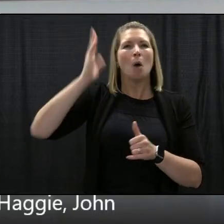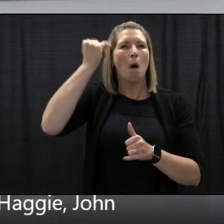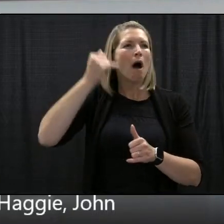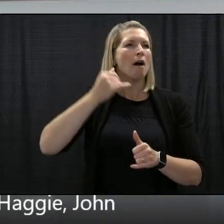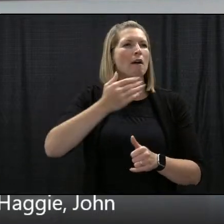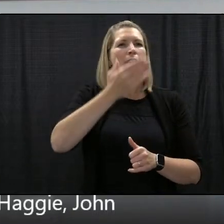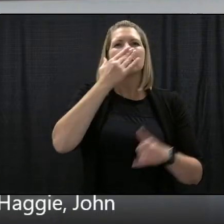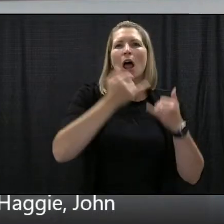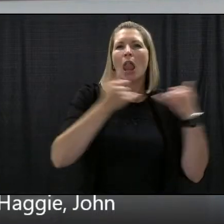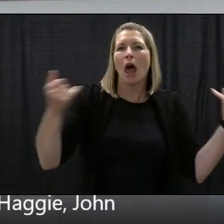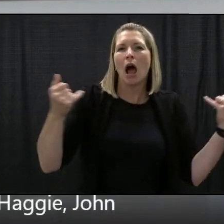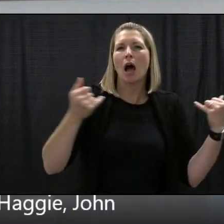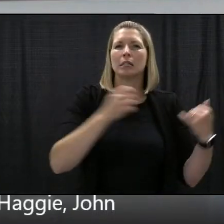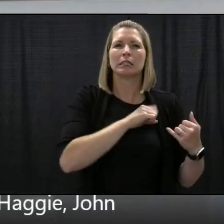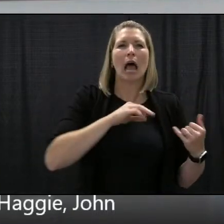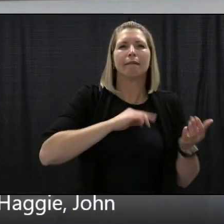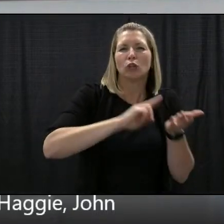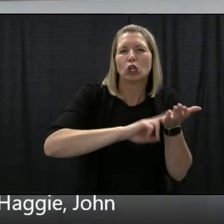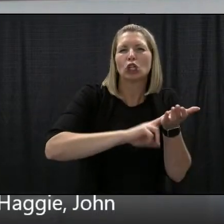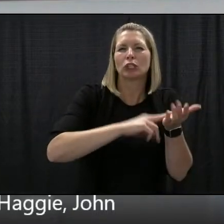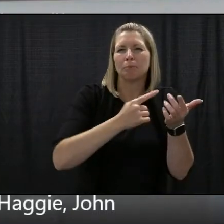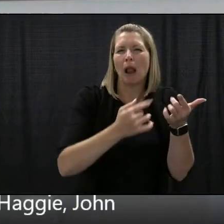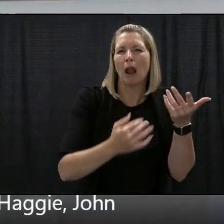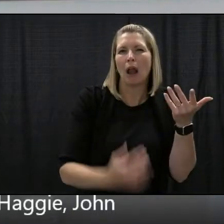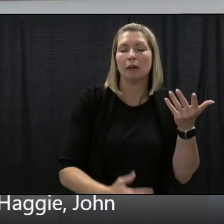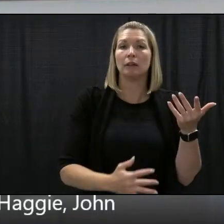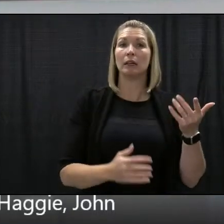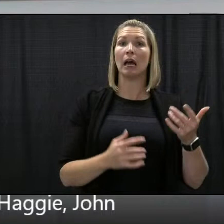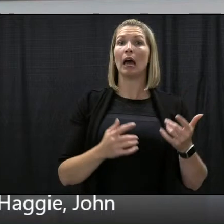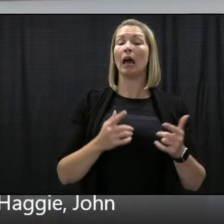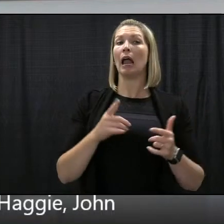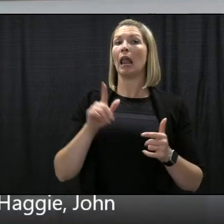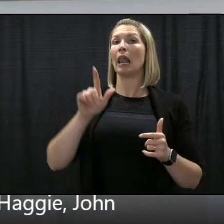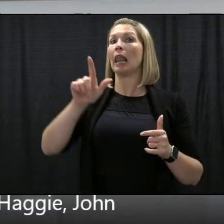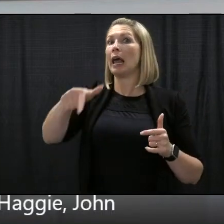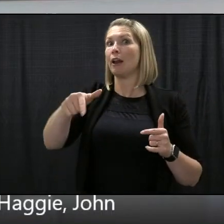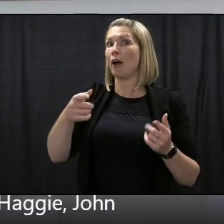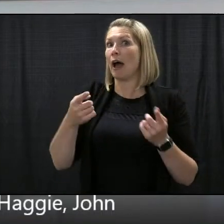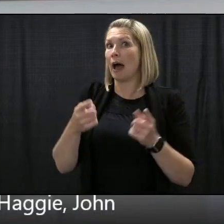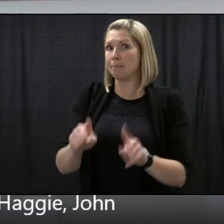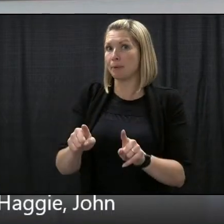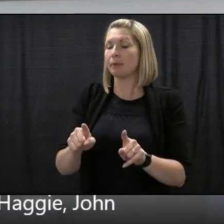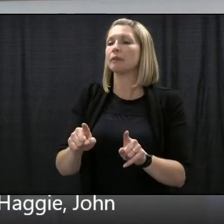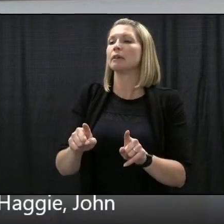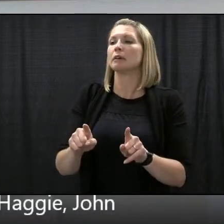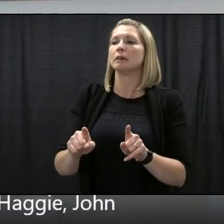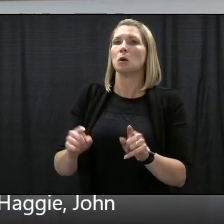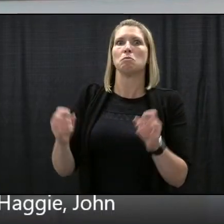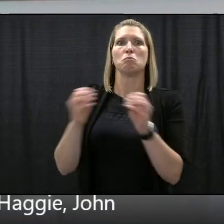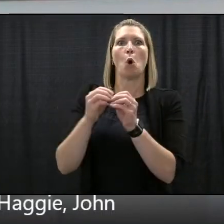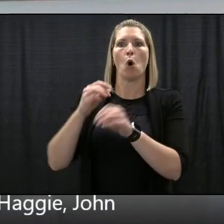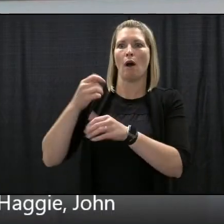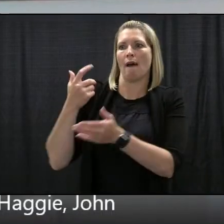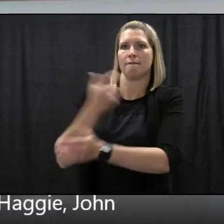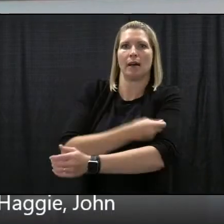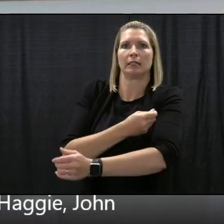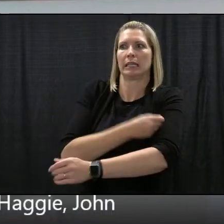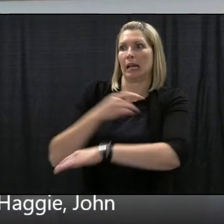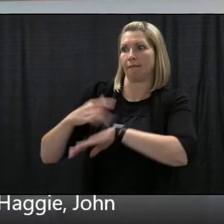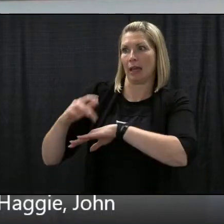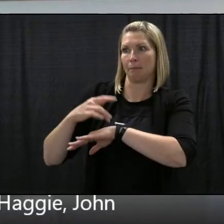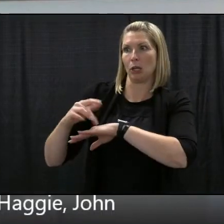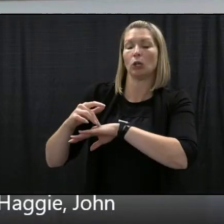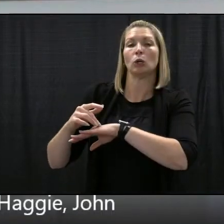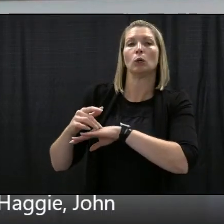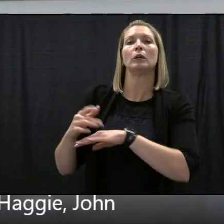the large supplies of Moderna were on the horizon, we moved to a booking system based on